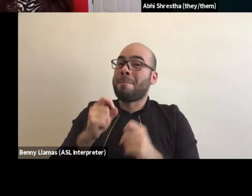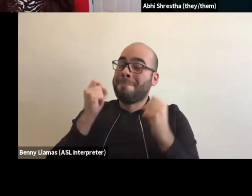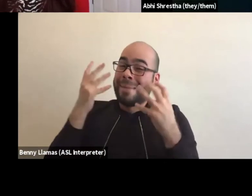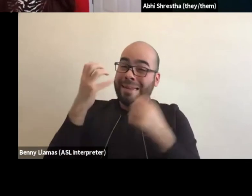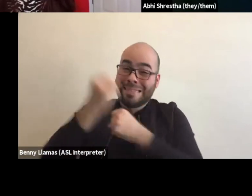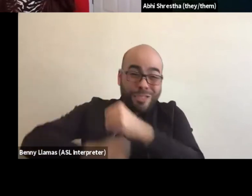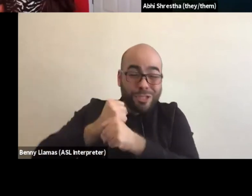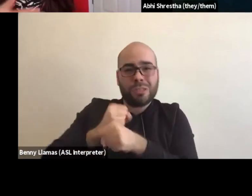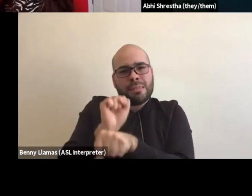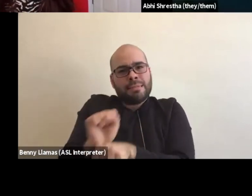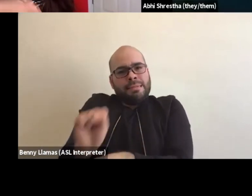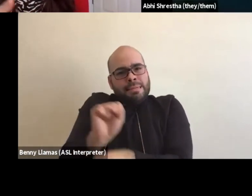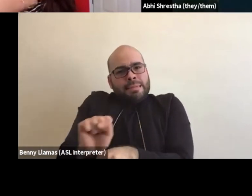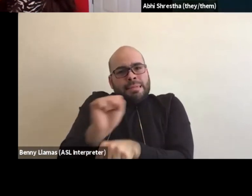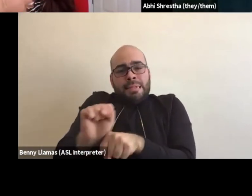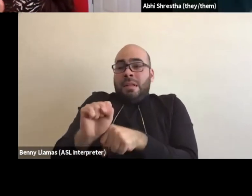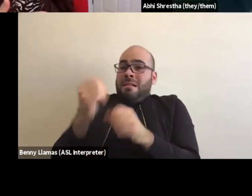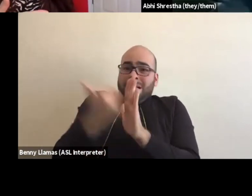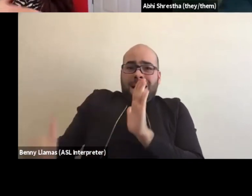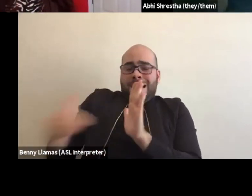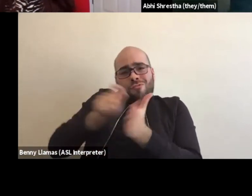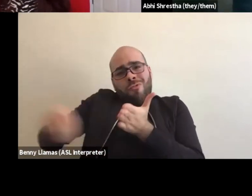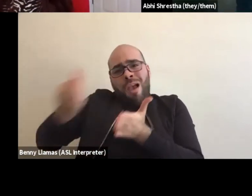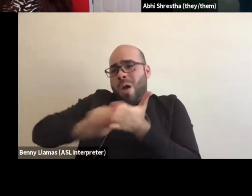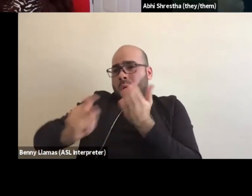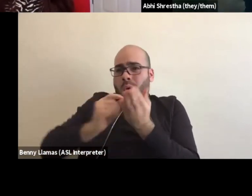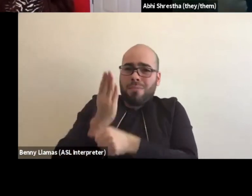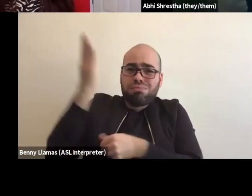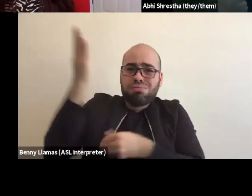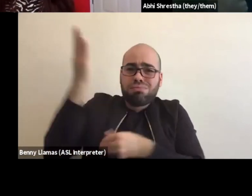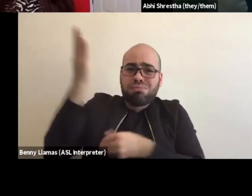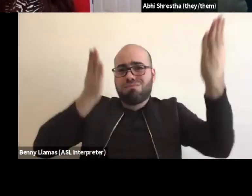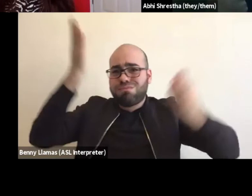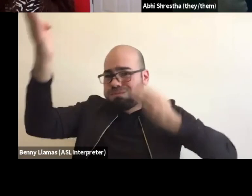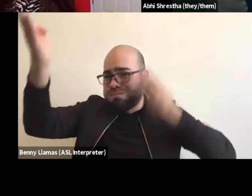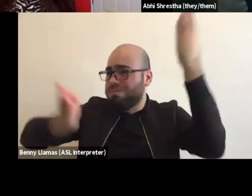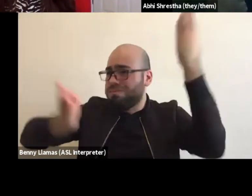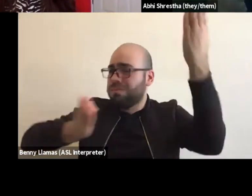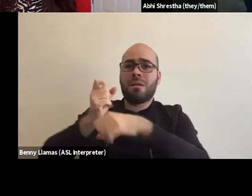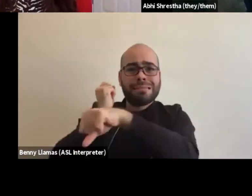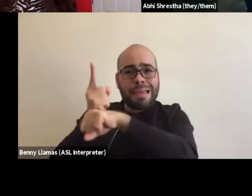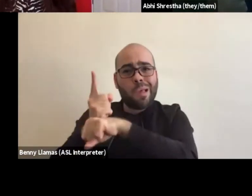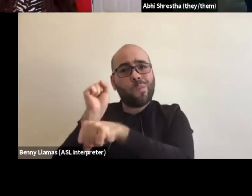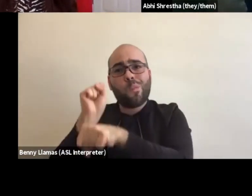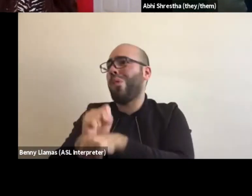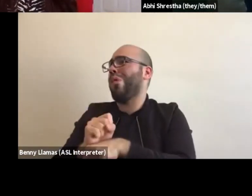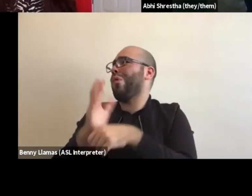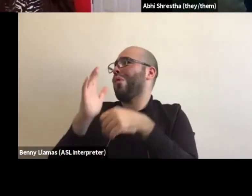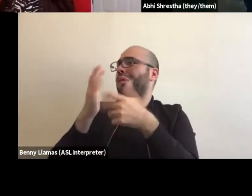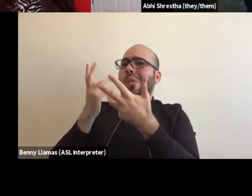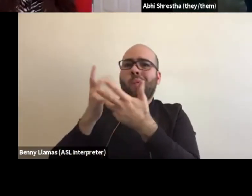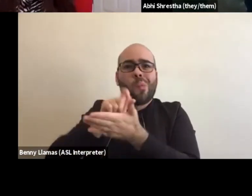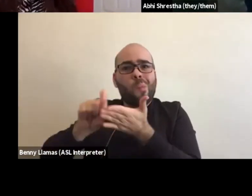obscurity. I was like submitting all the time. I had all these jobs that were like totally irrelevant to anything. I hated them.